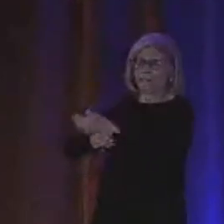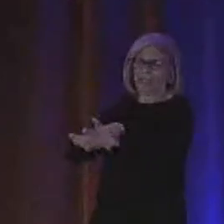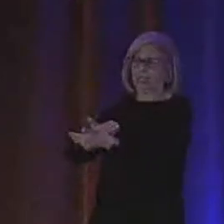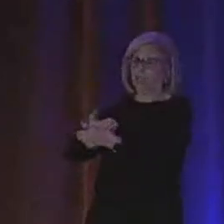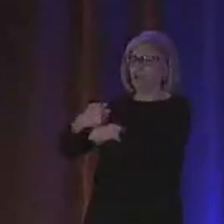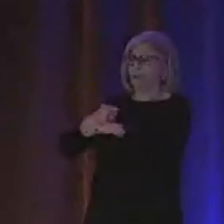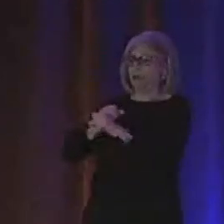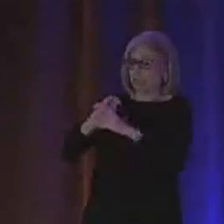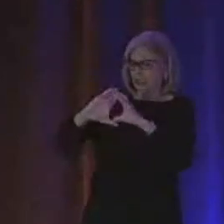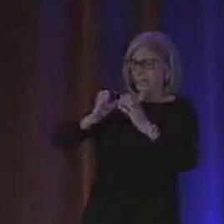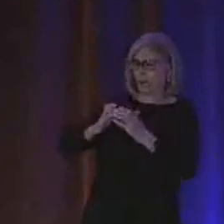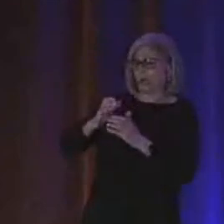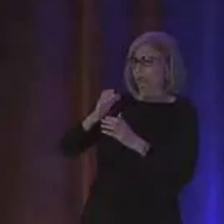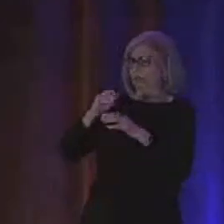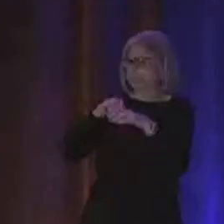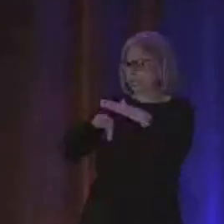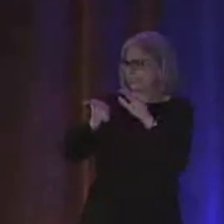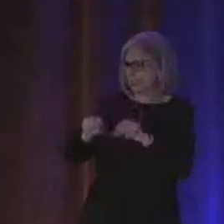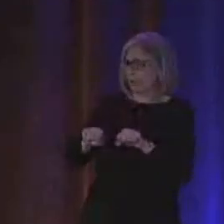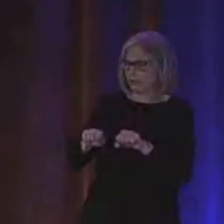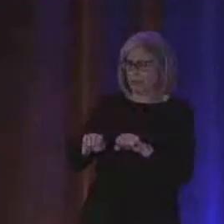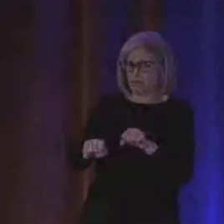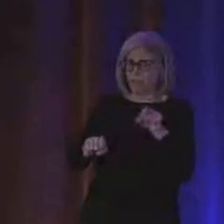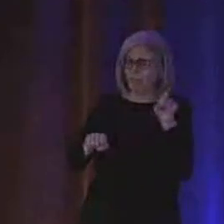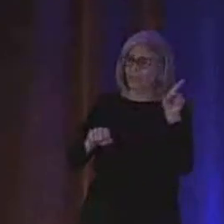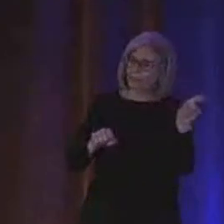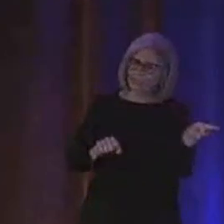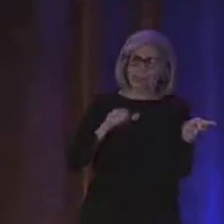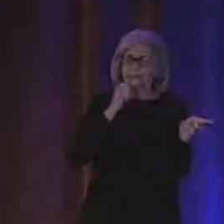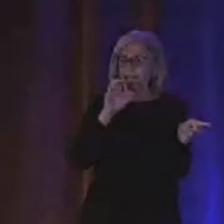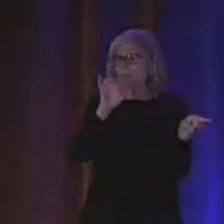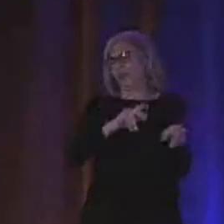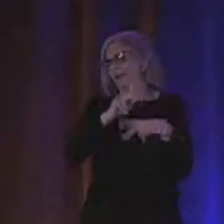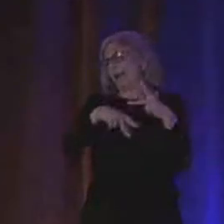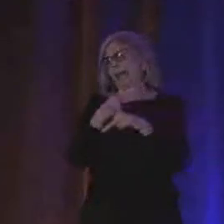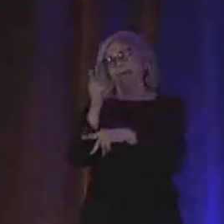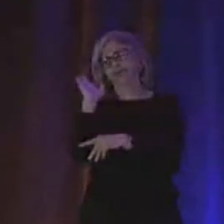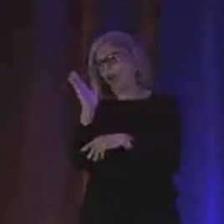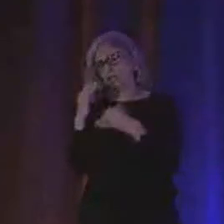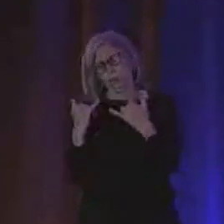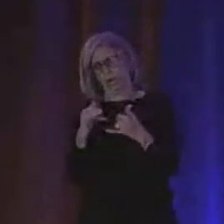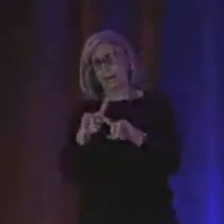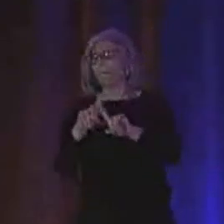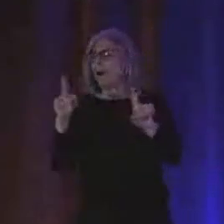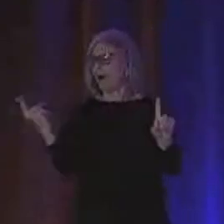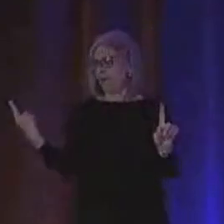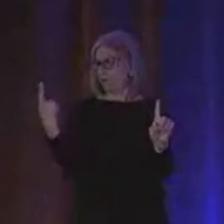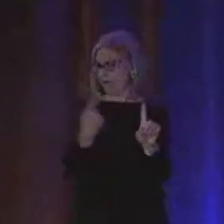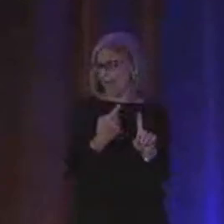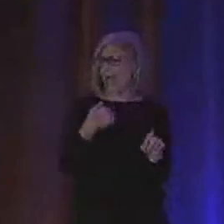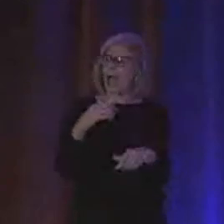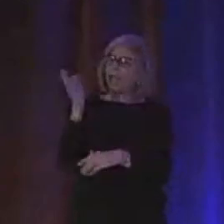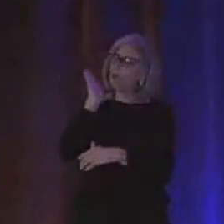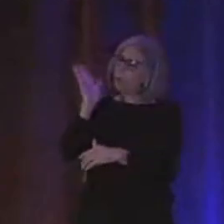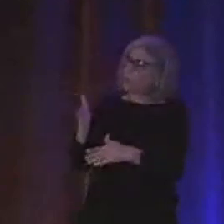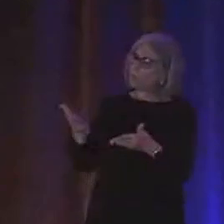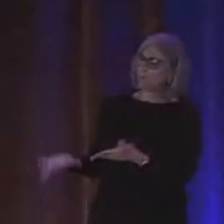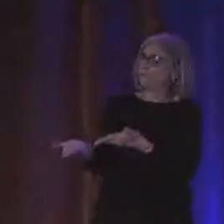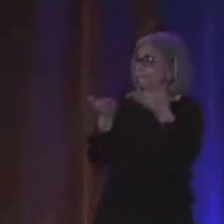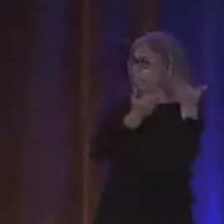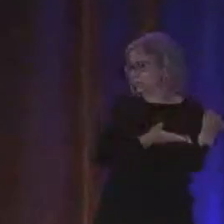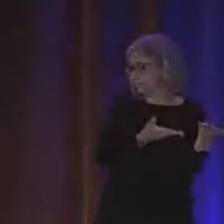component accessible. And this is not that type of talk. However, I will be